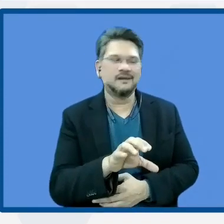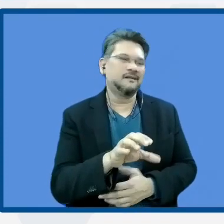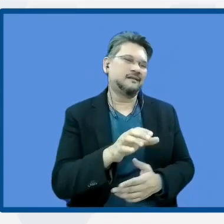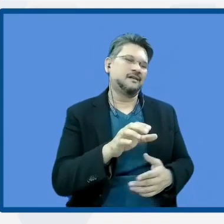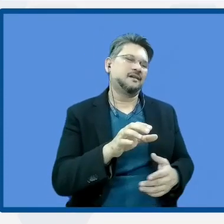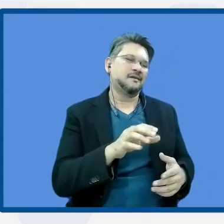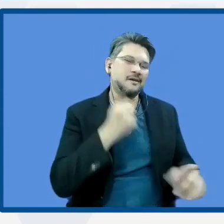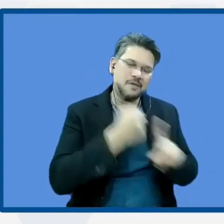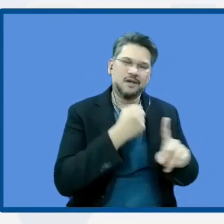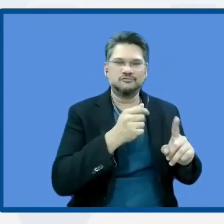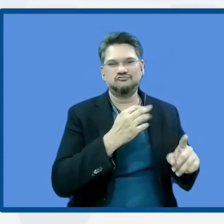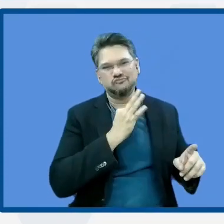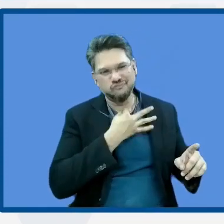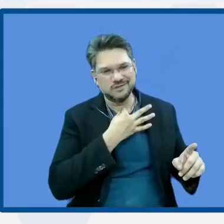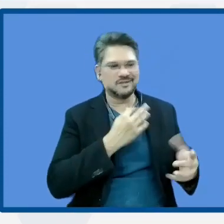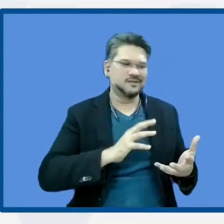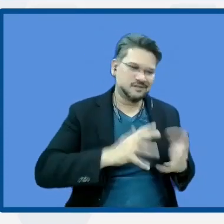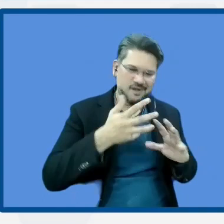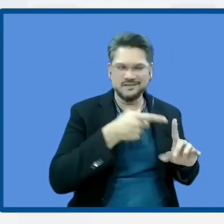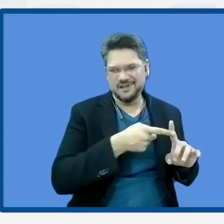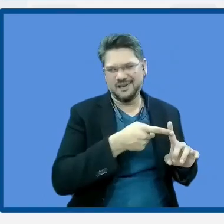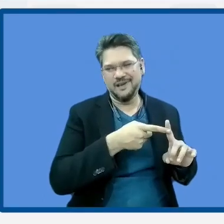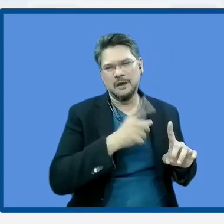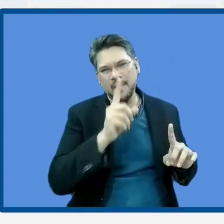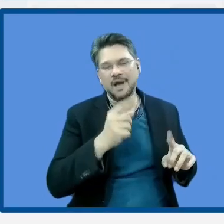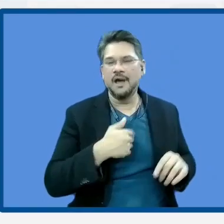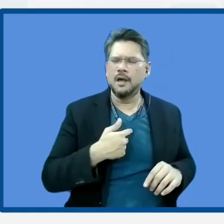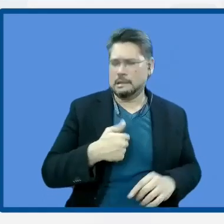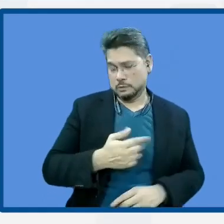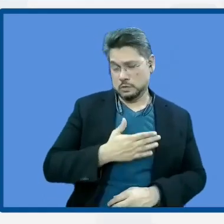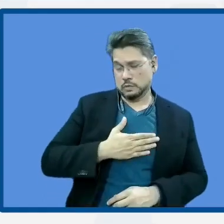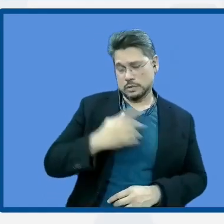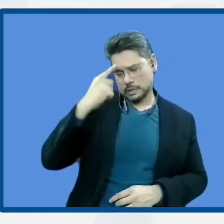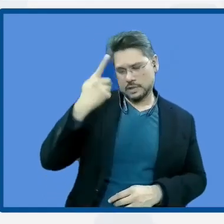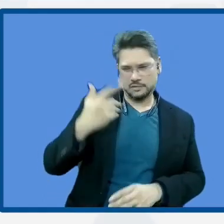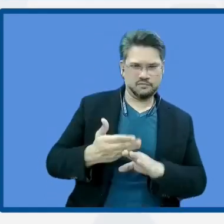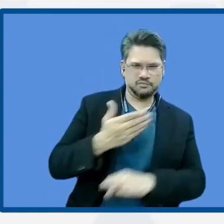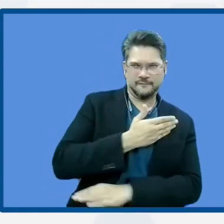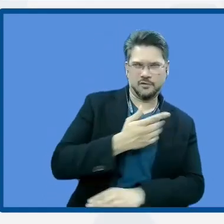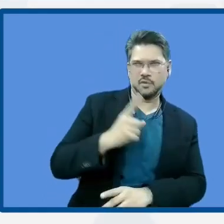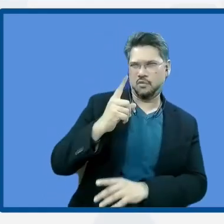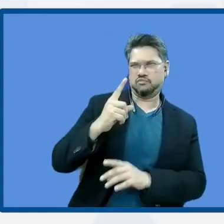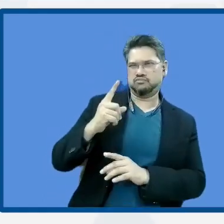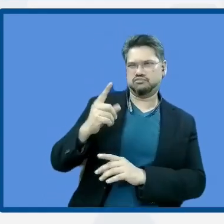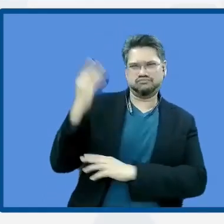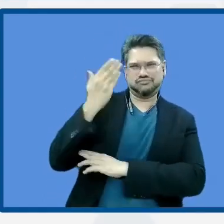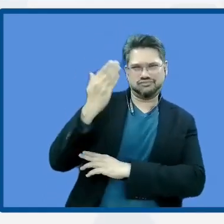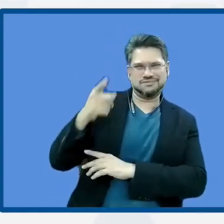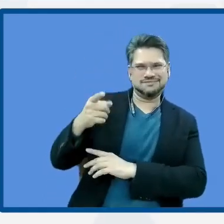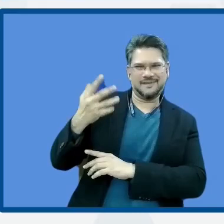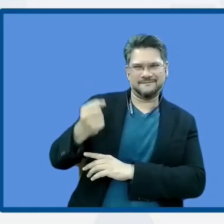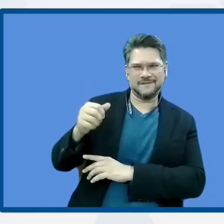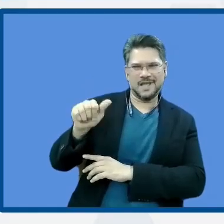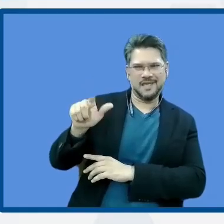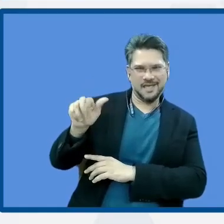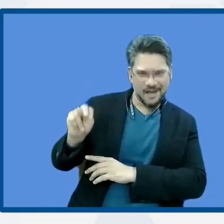But I think, and it's something that was reflected in a paper last year with Alan and Gary